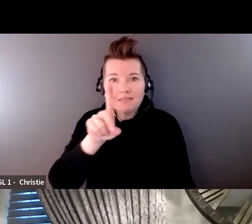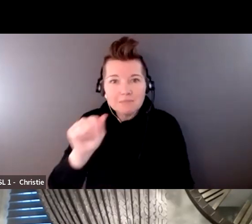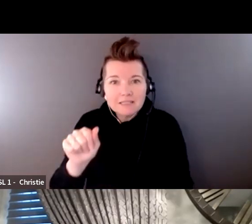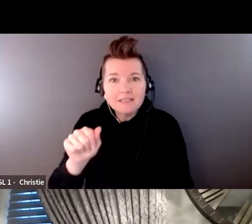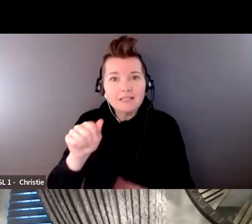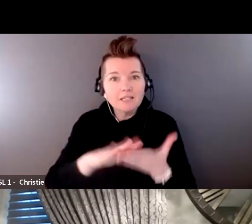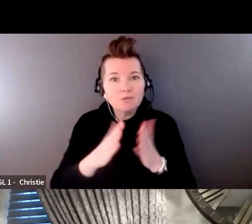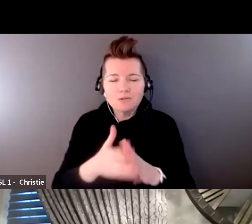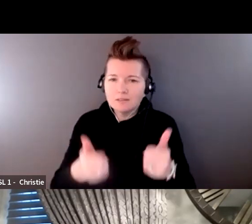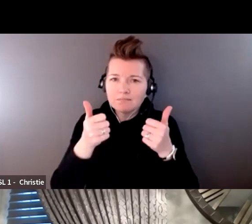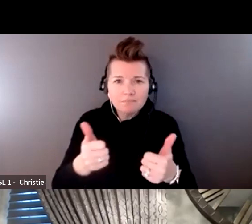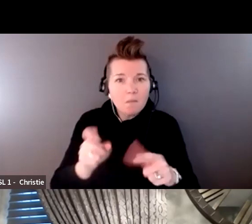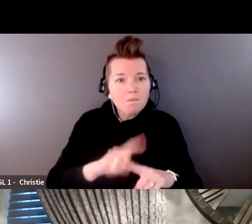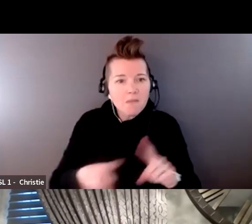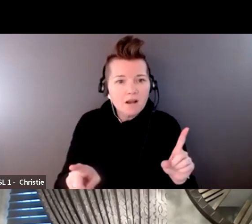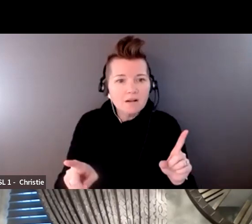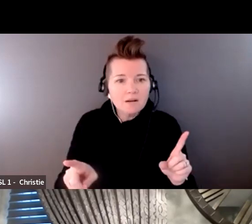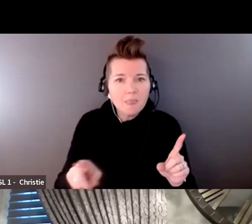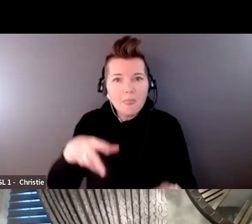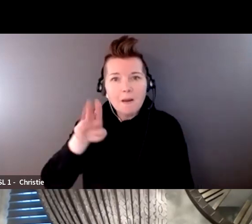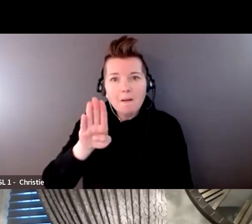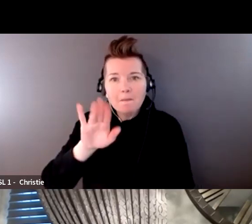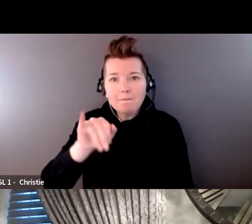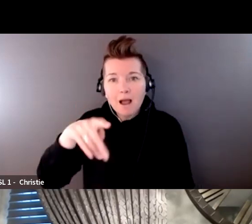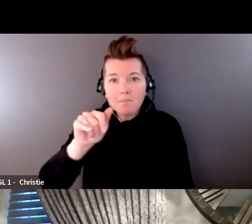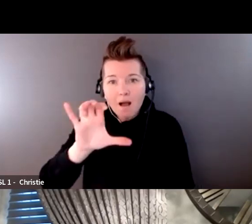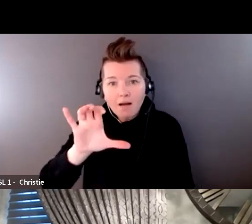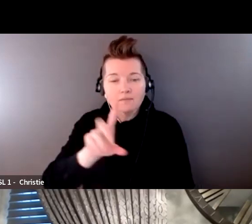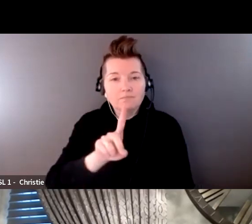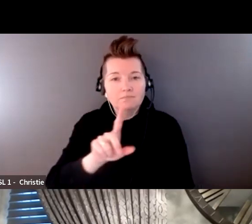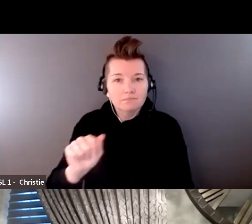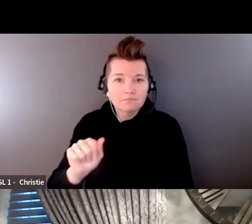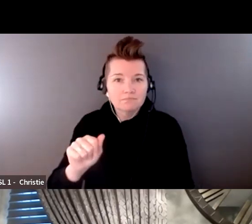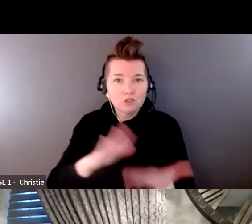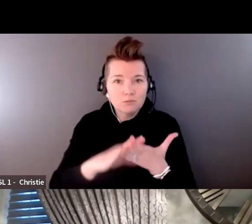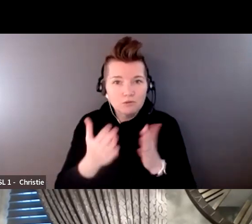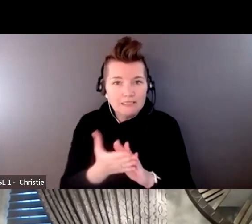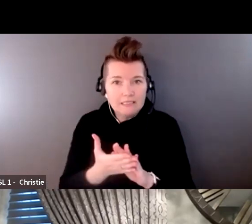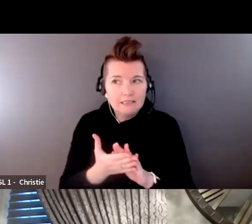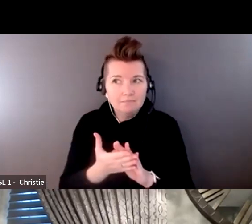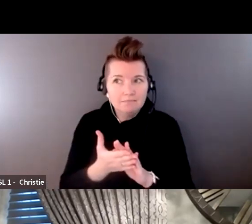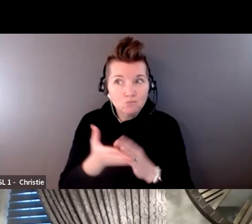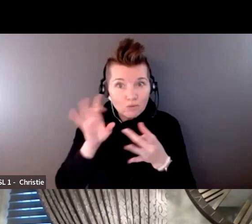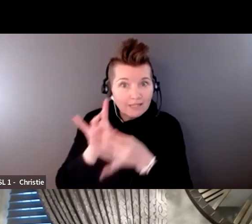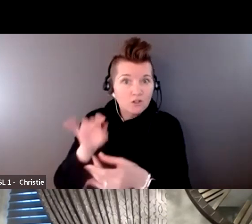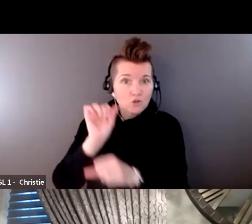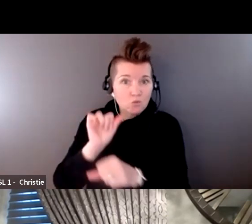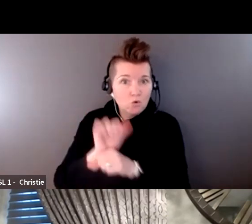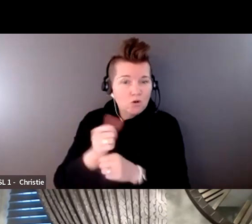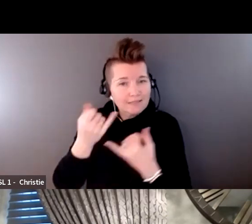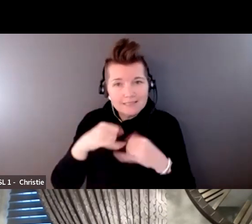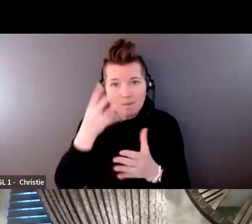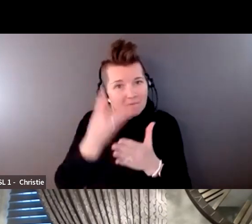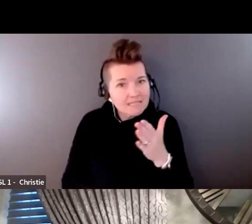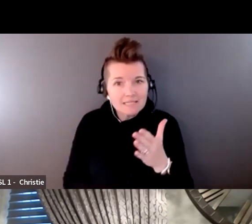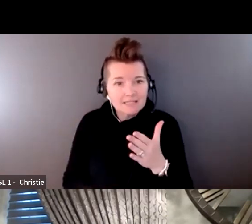representation between the BIPOC disability community within the workforce. So, Delaney, maybe I can